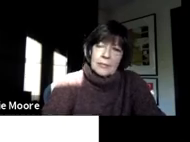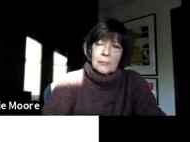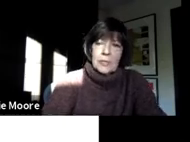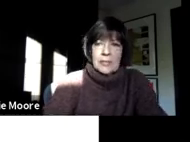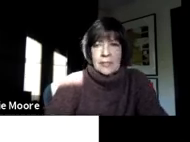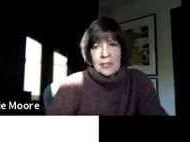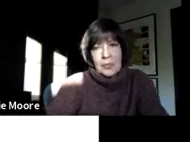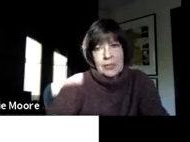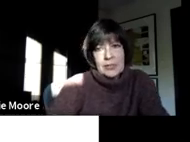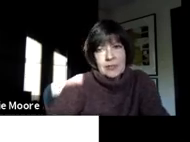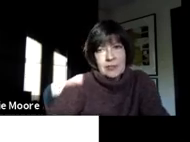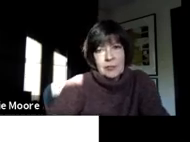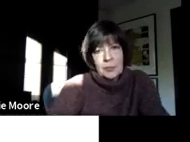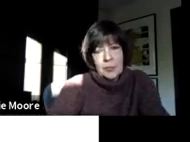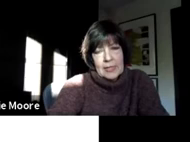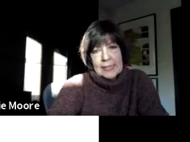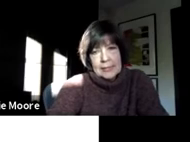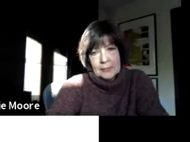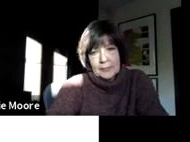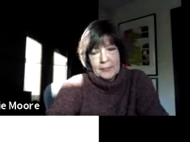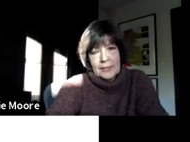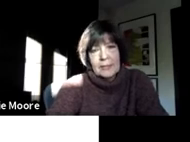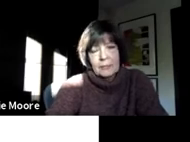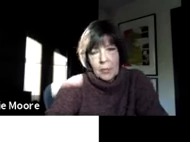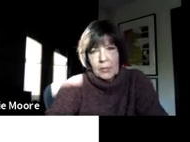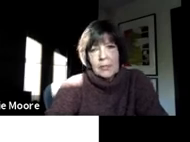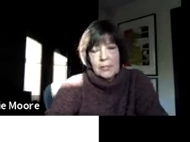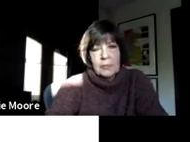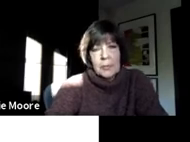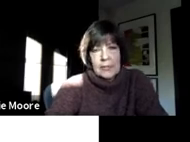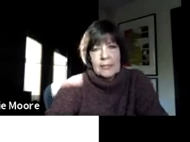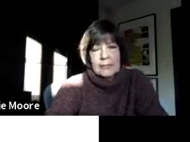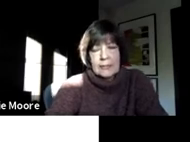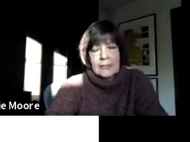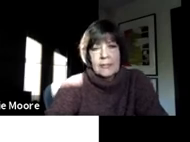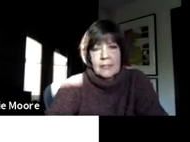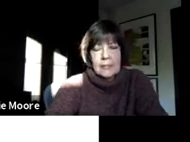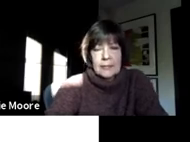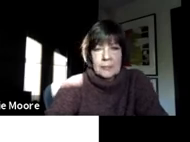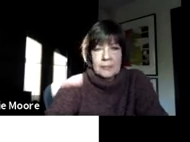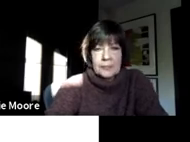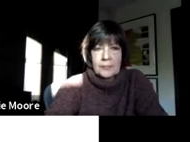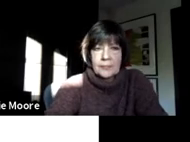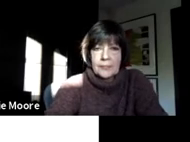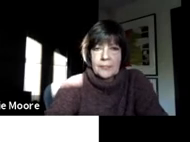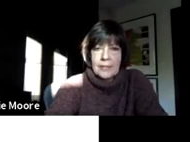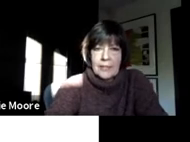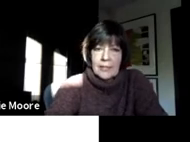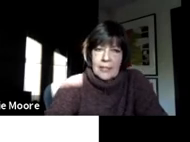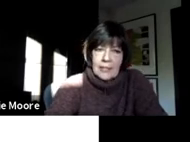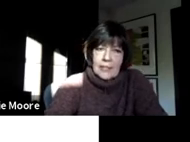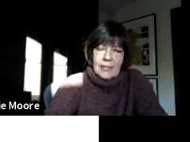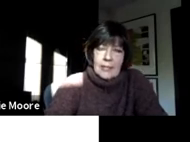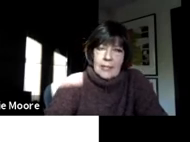So this brings us to the point of branding and the importance of branding in design.